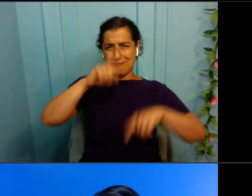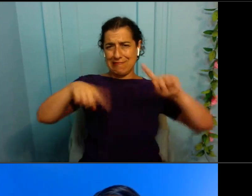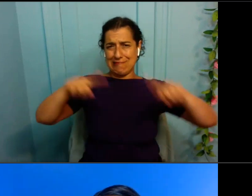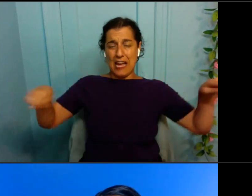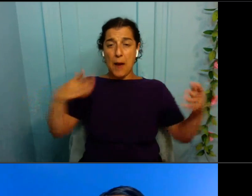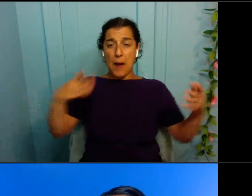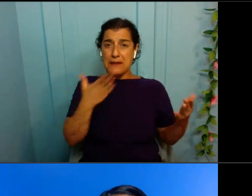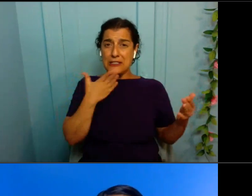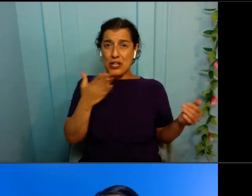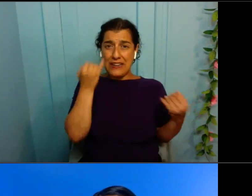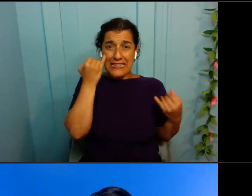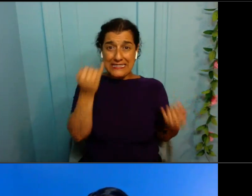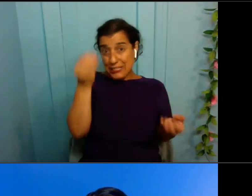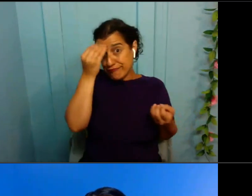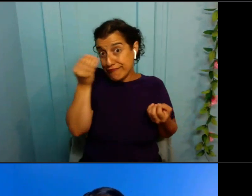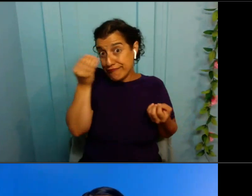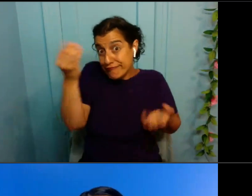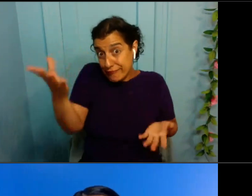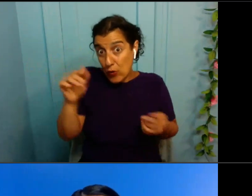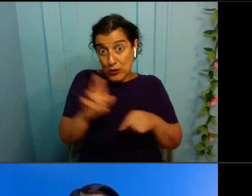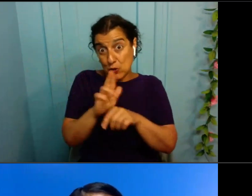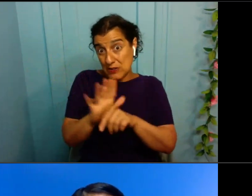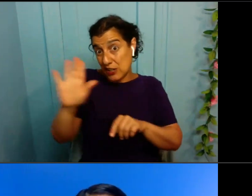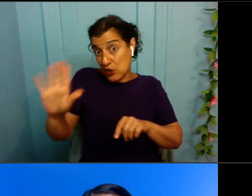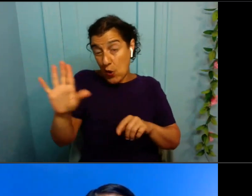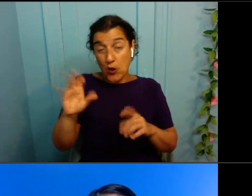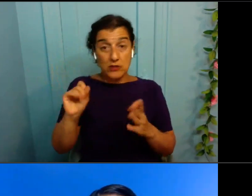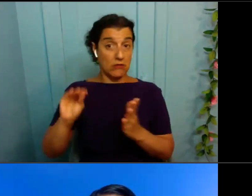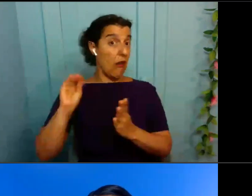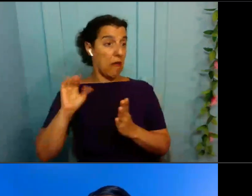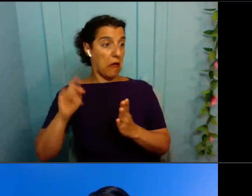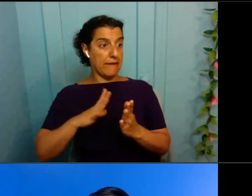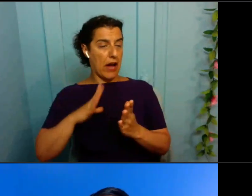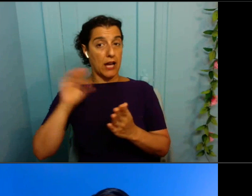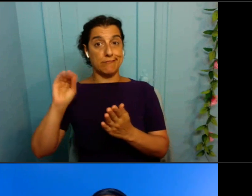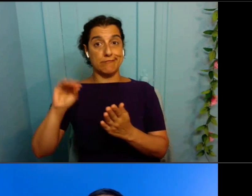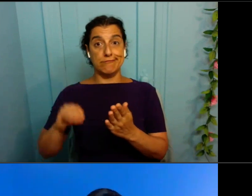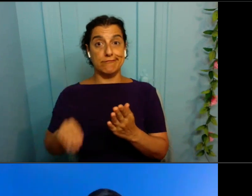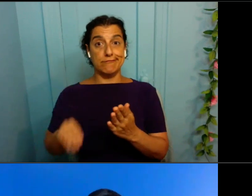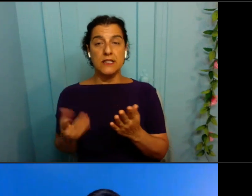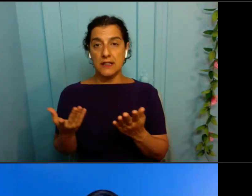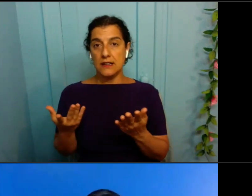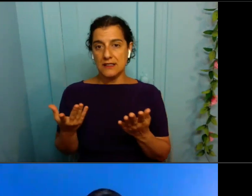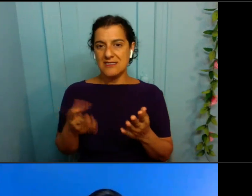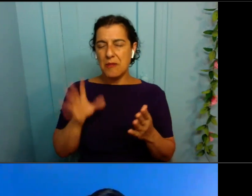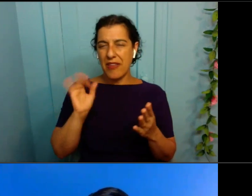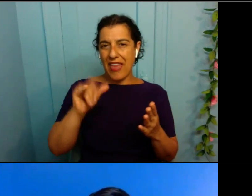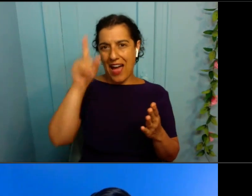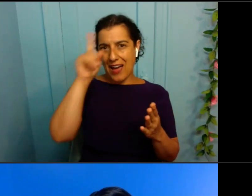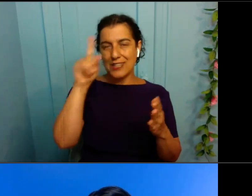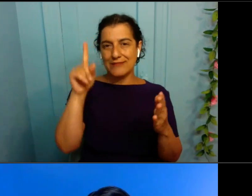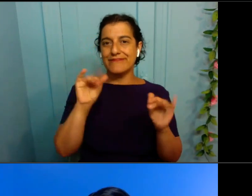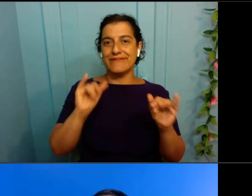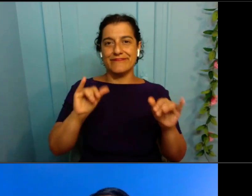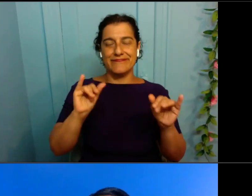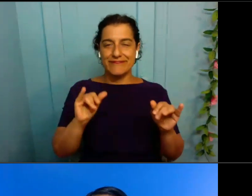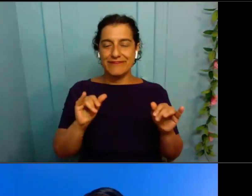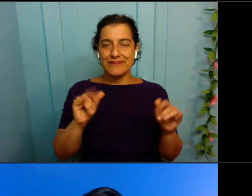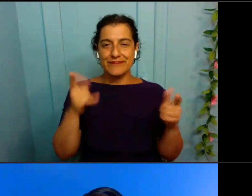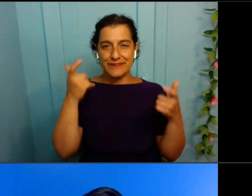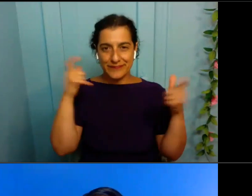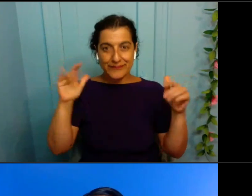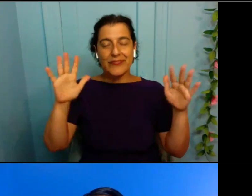tell them no matter what, so that we can keep a note, or whoever can keep a note of it. But that's sort of a greater question that I don't have the answer to. Okay,